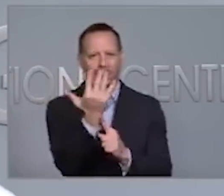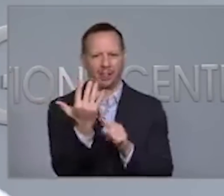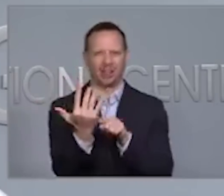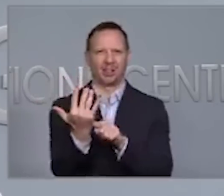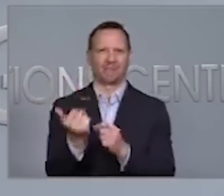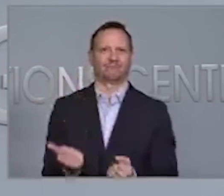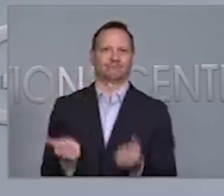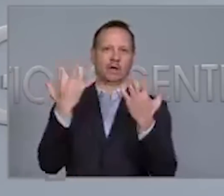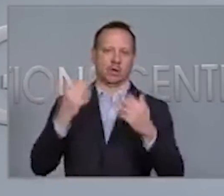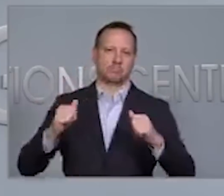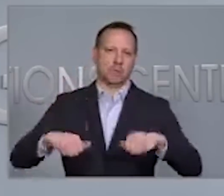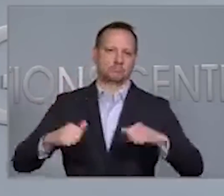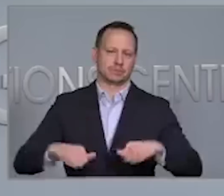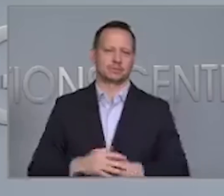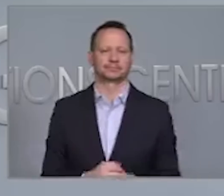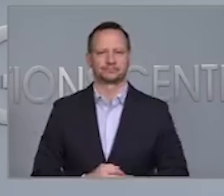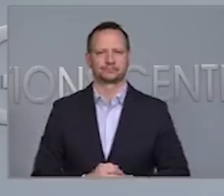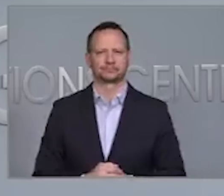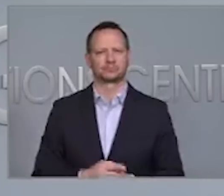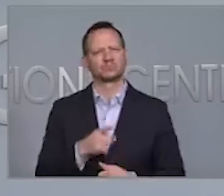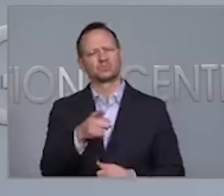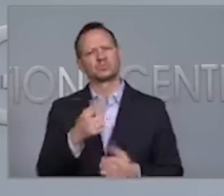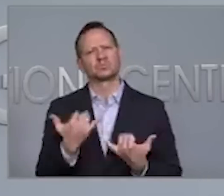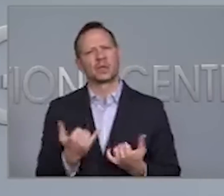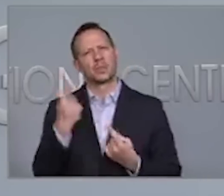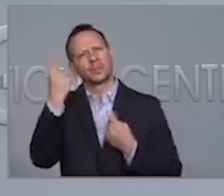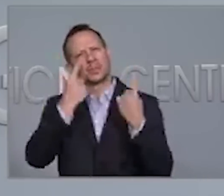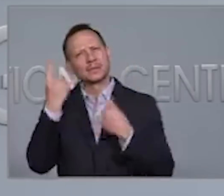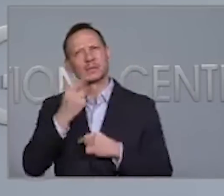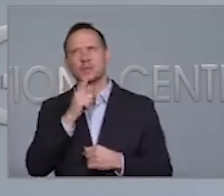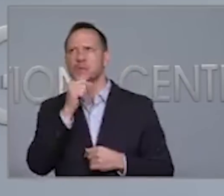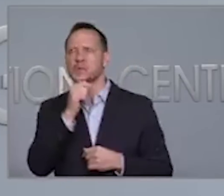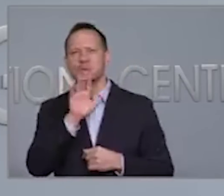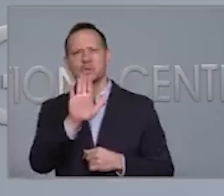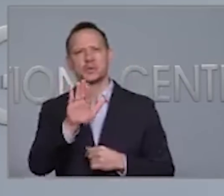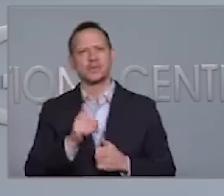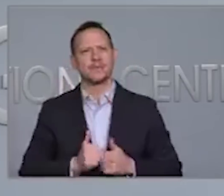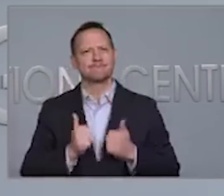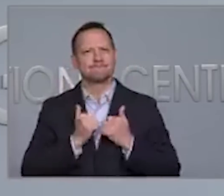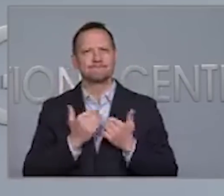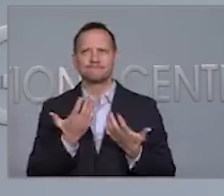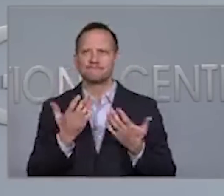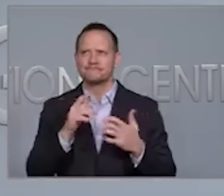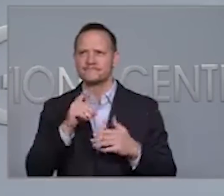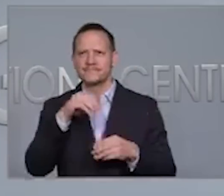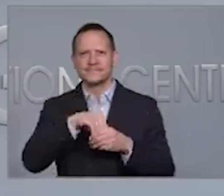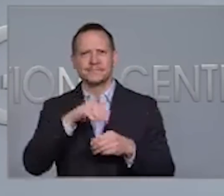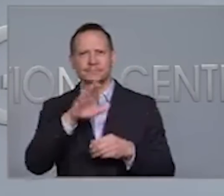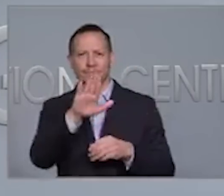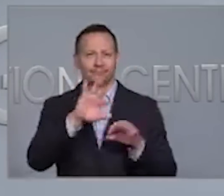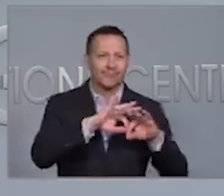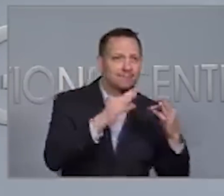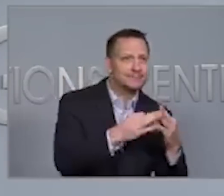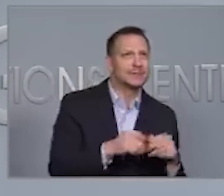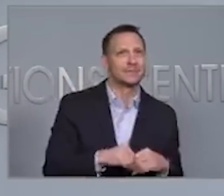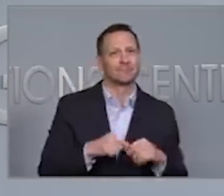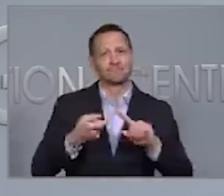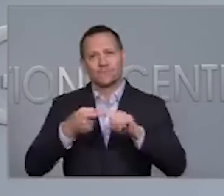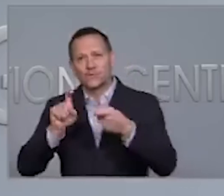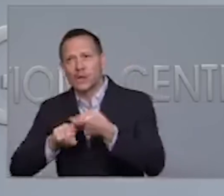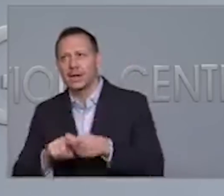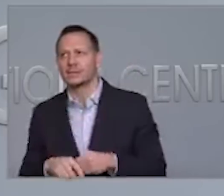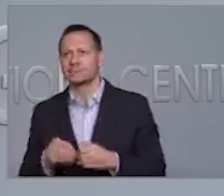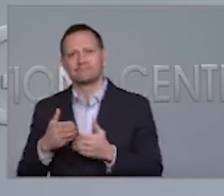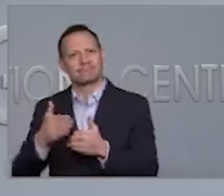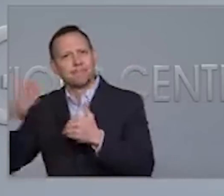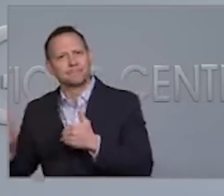about who in your life might be most vulnerable to this weather, whether it's a family member, a friend, or a neighbor. Please